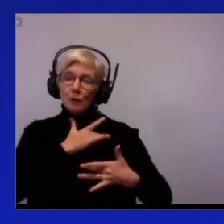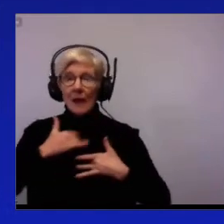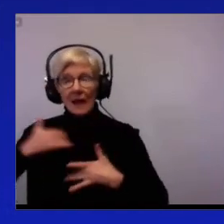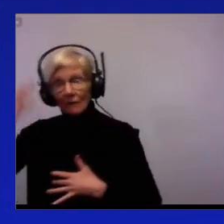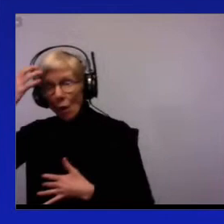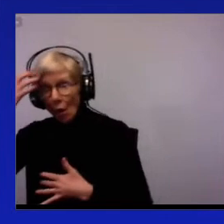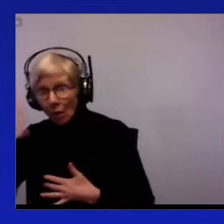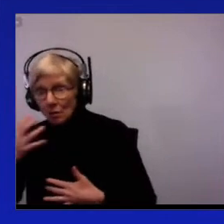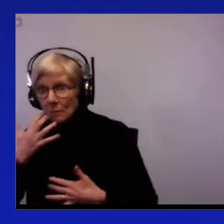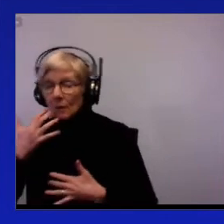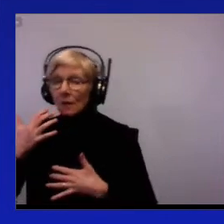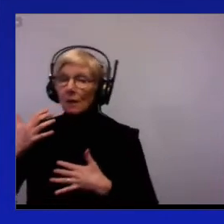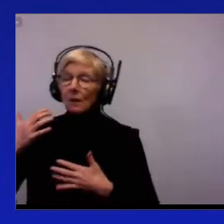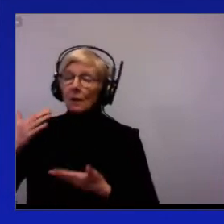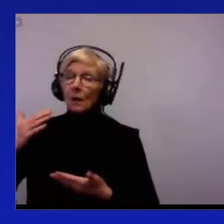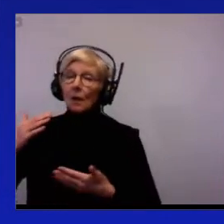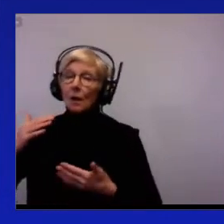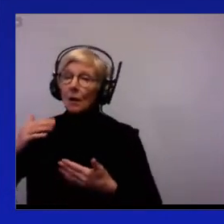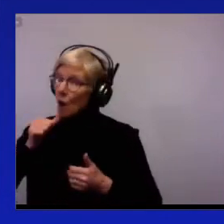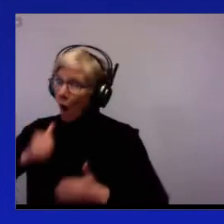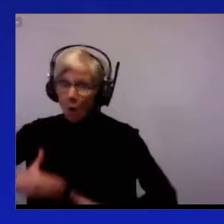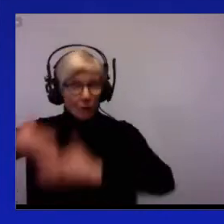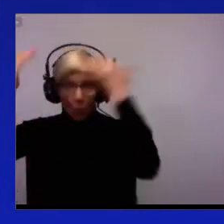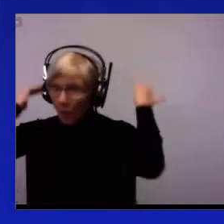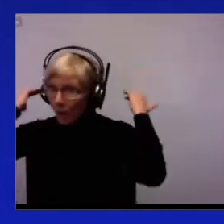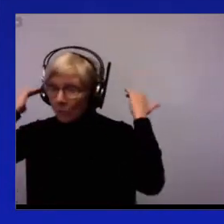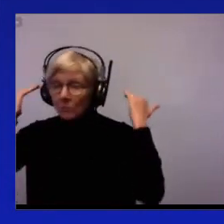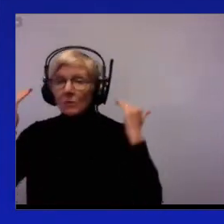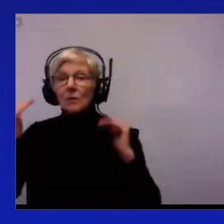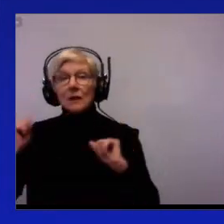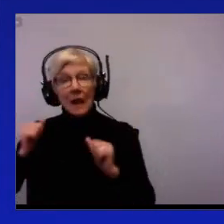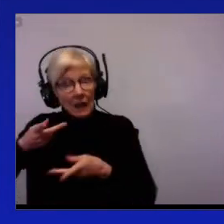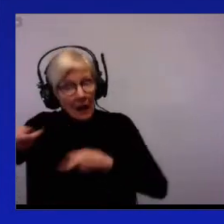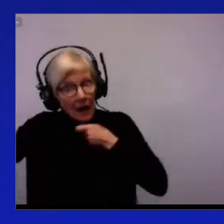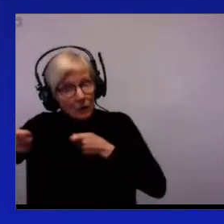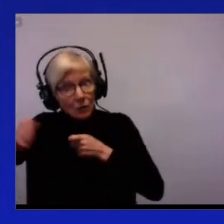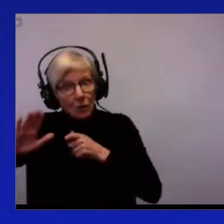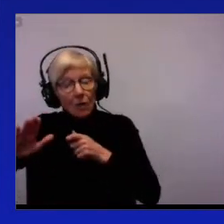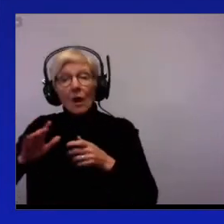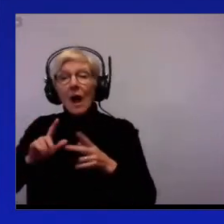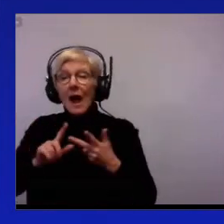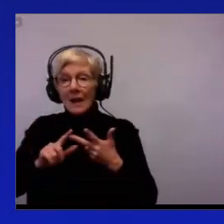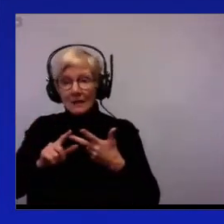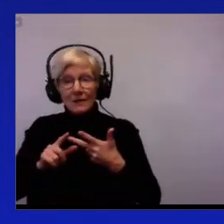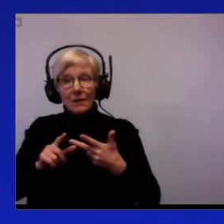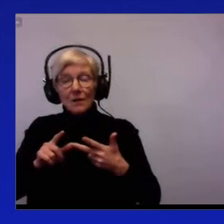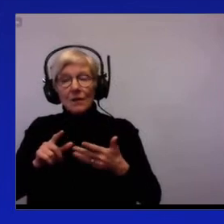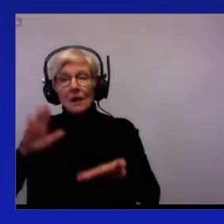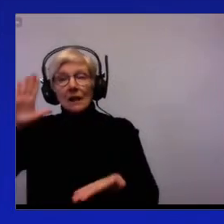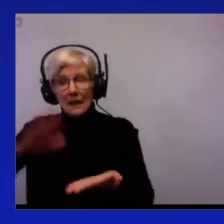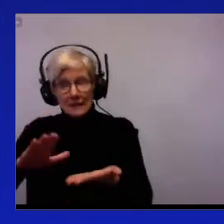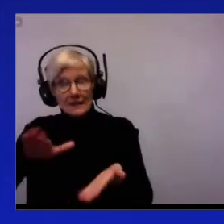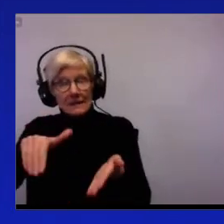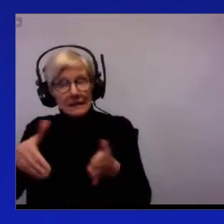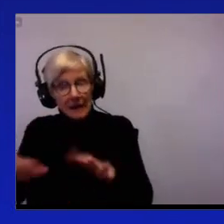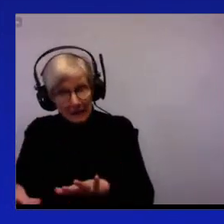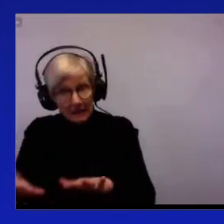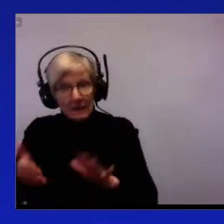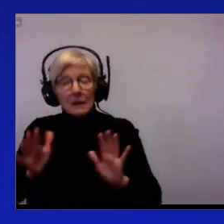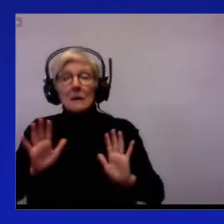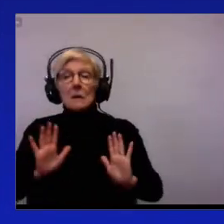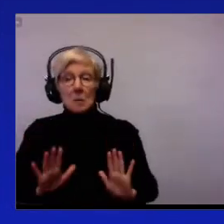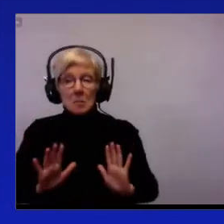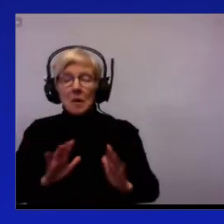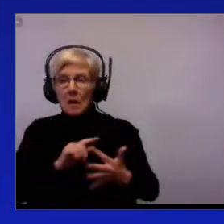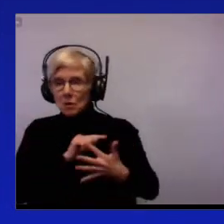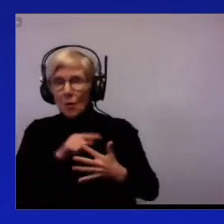with fewer hospitalizations. We can, all want to avoid death. So I think this will have to be evaluated as we